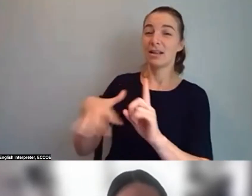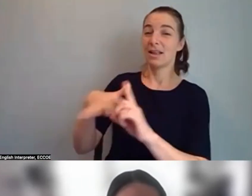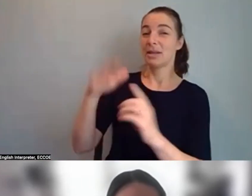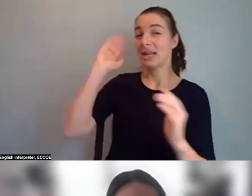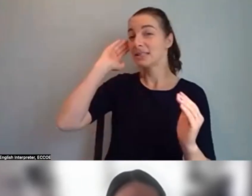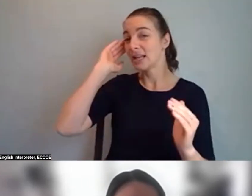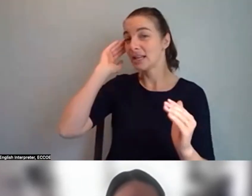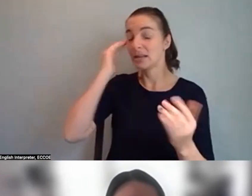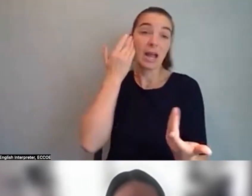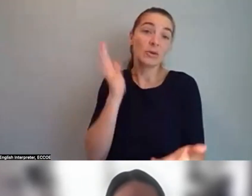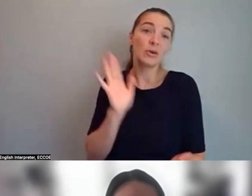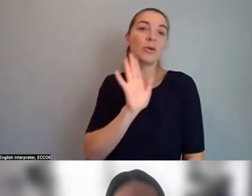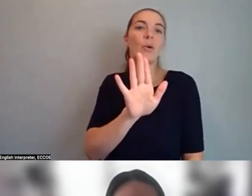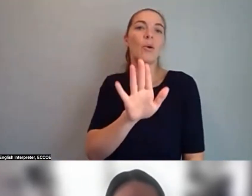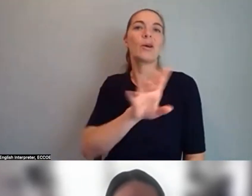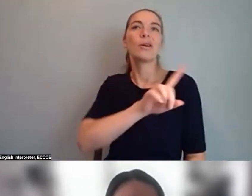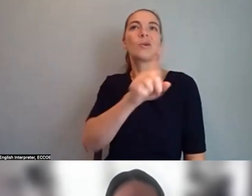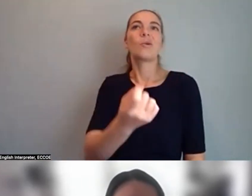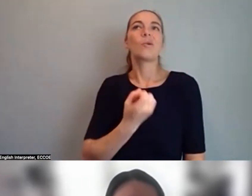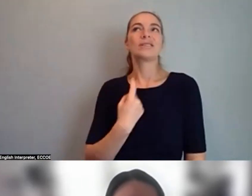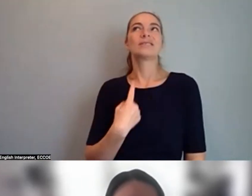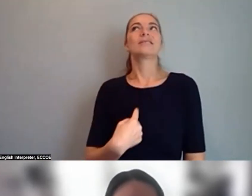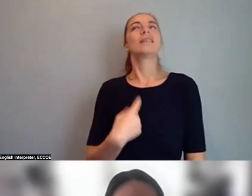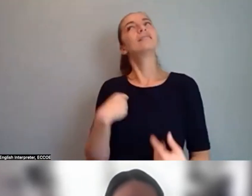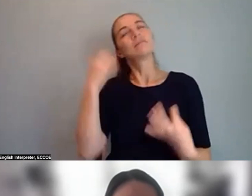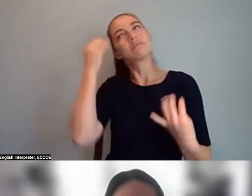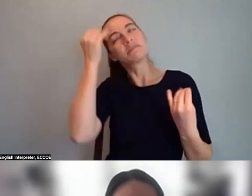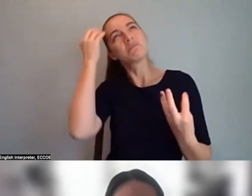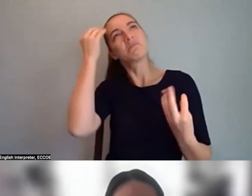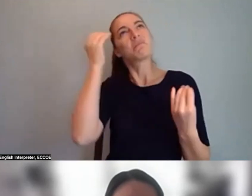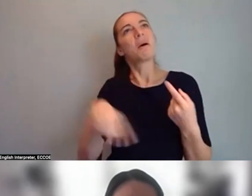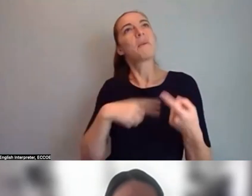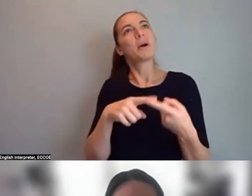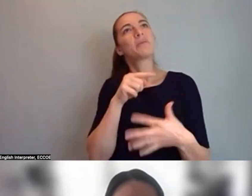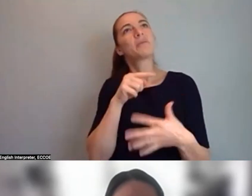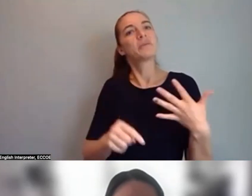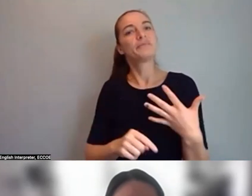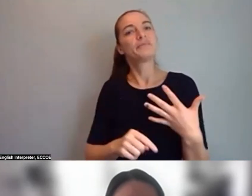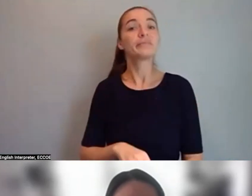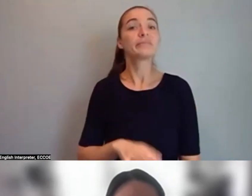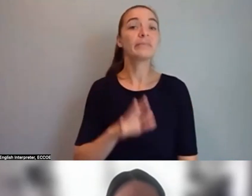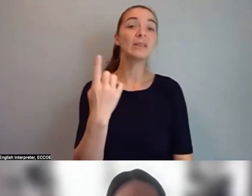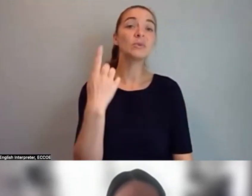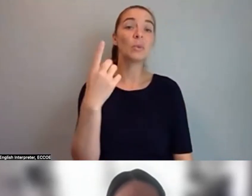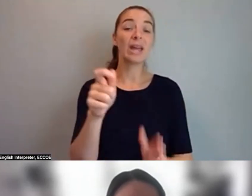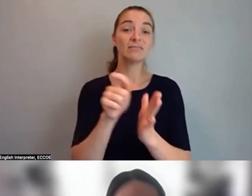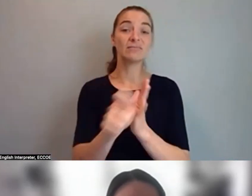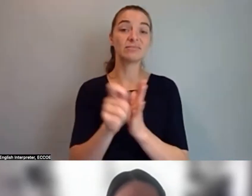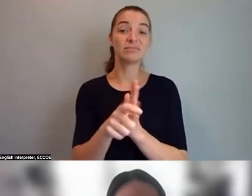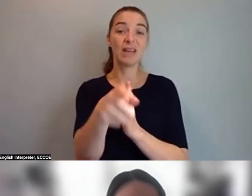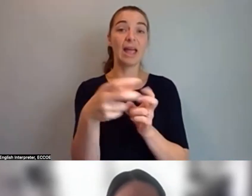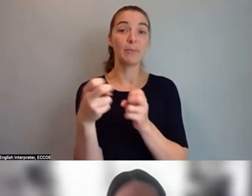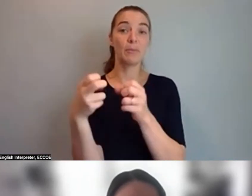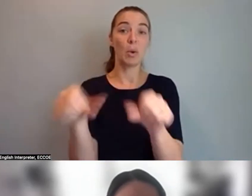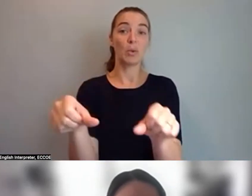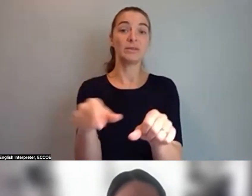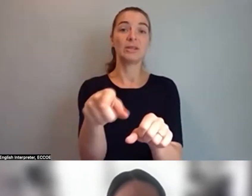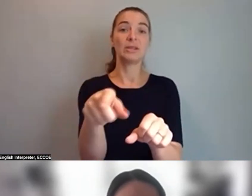something that your question spurs for me. But it's a really interesting one. I, you know, you should read that's, that's Ryerson piece on coal.